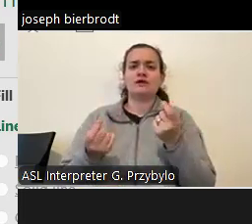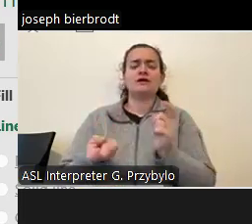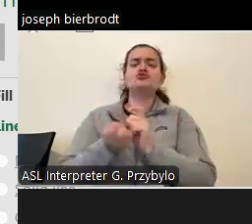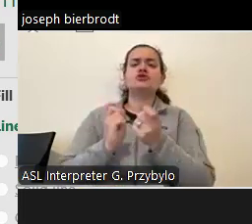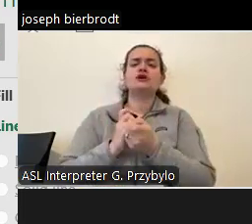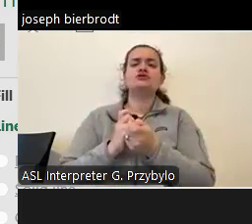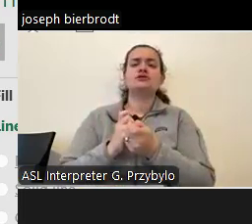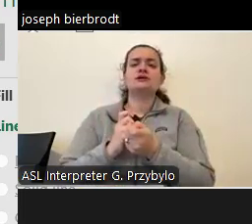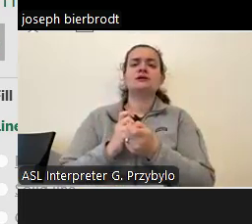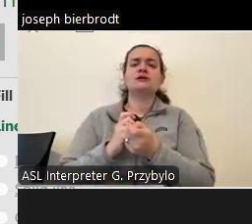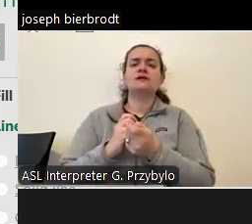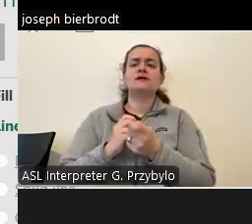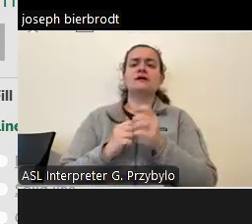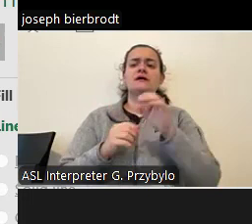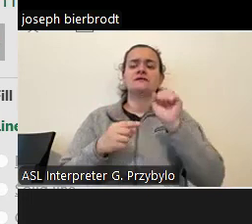of the capacitor.